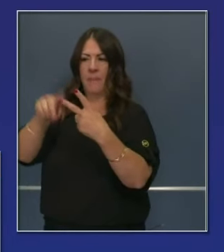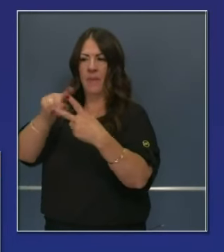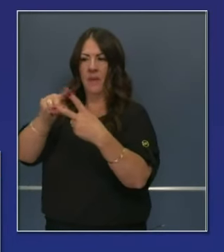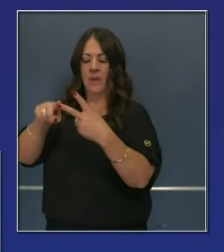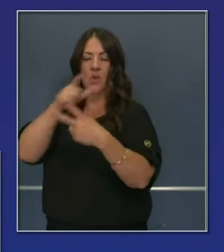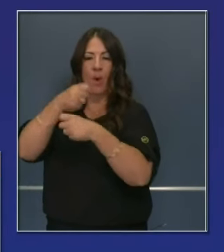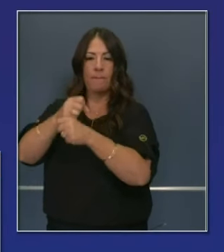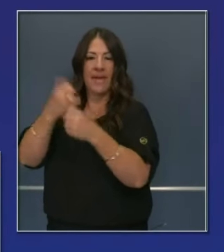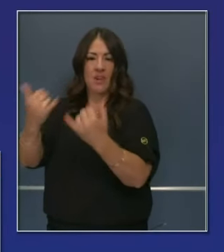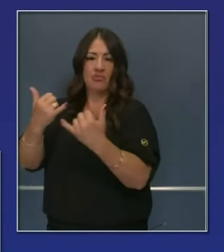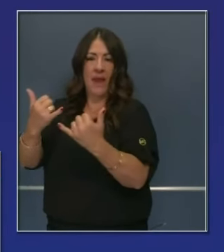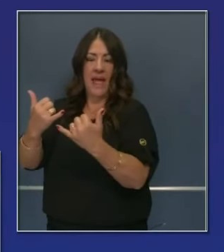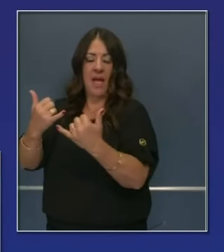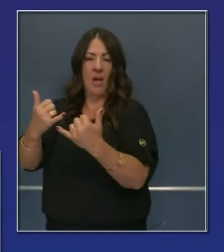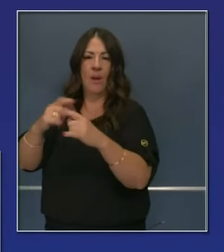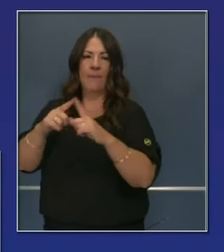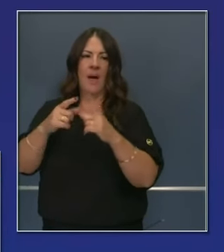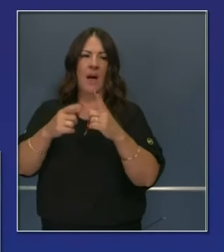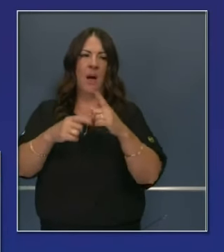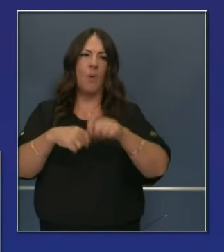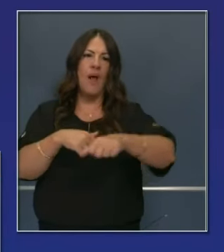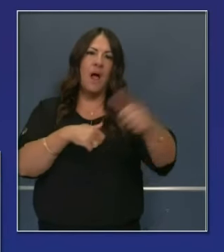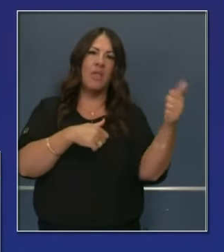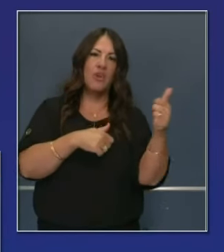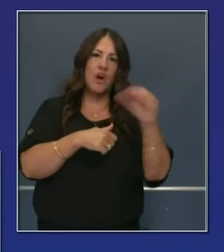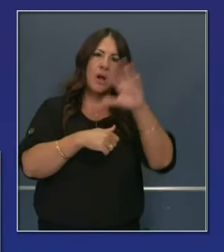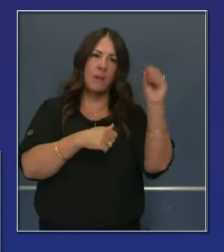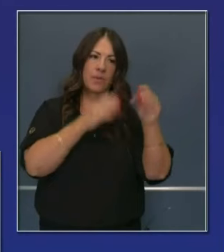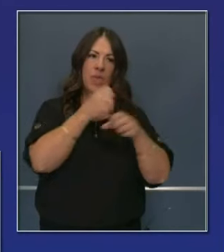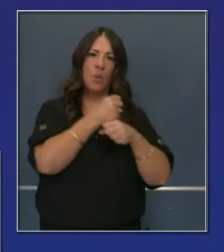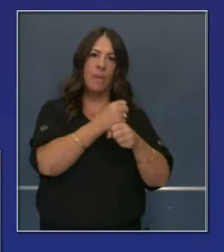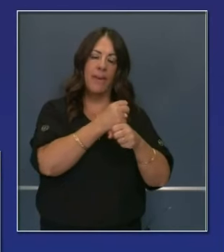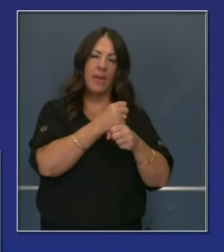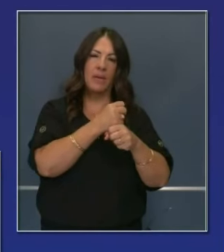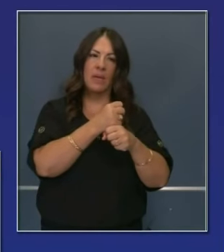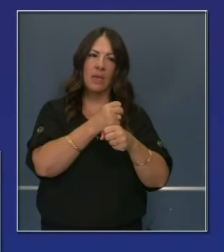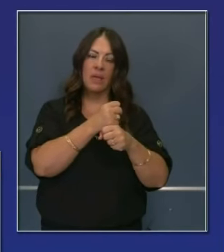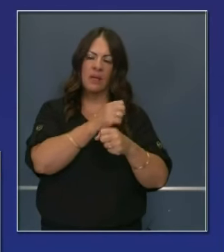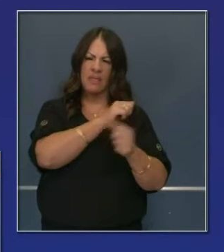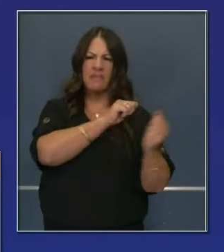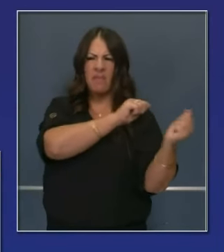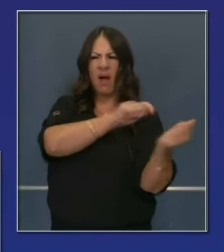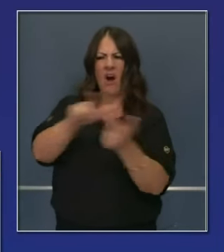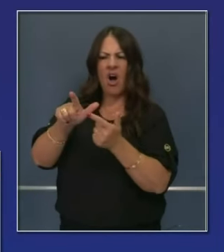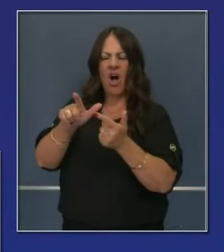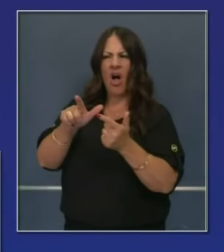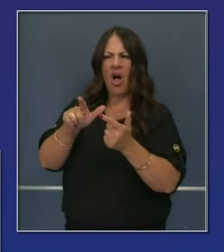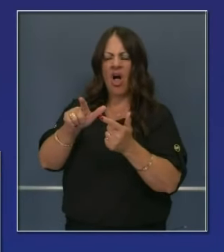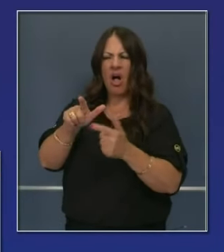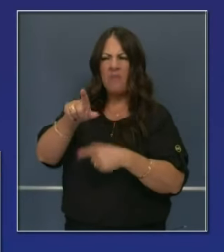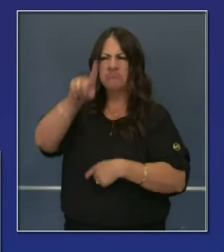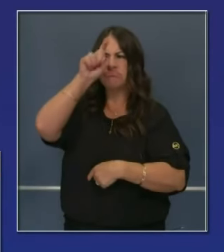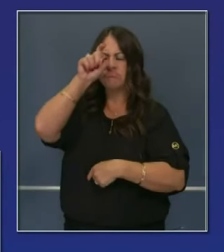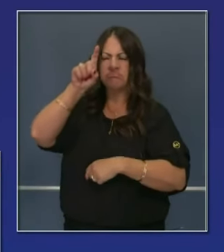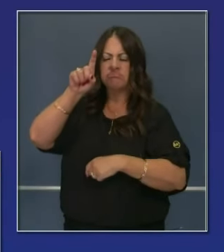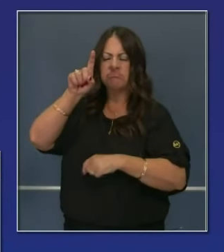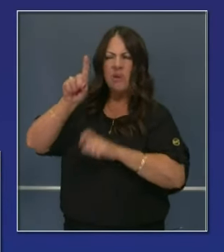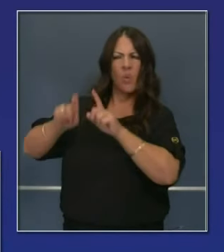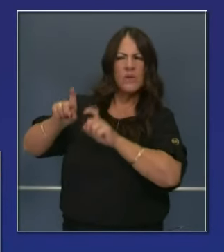Pfizer, rolling out what they believe are the answer to those questions. And that is a